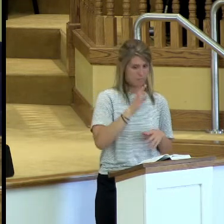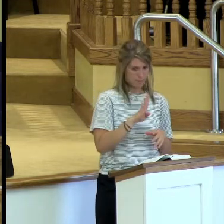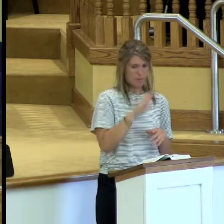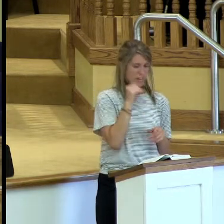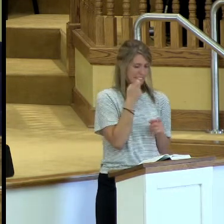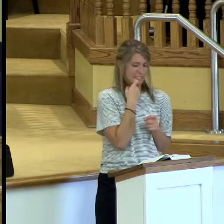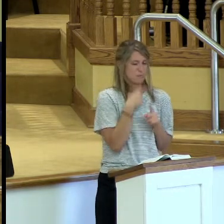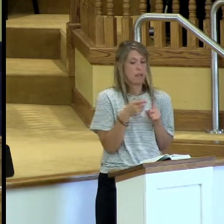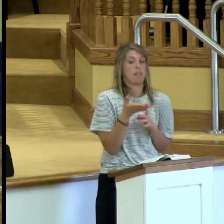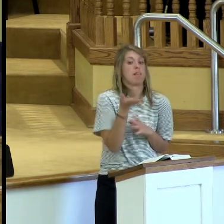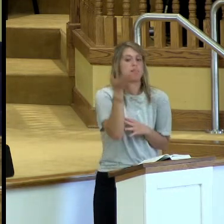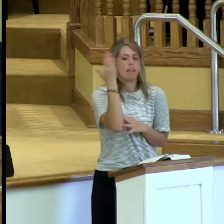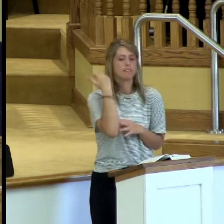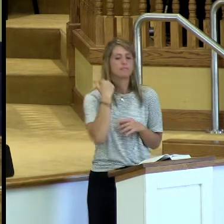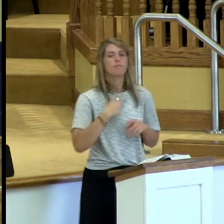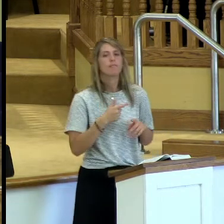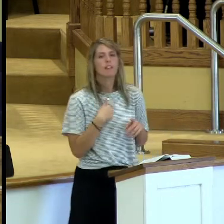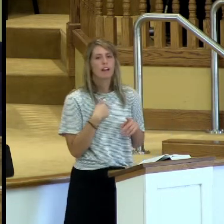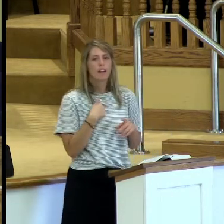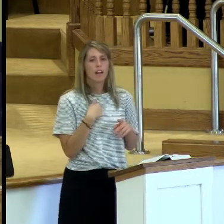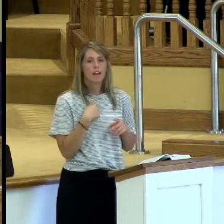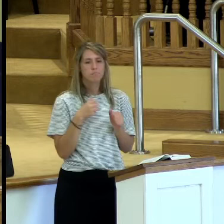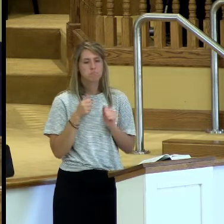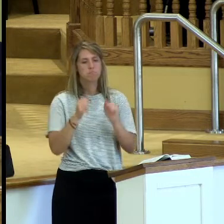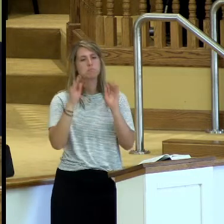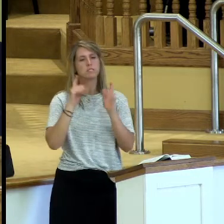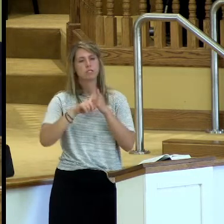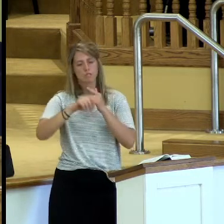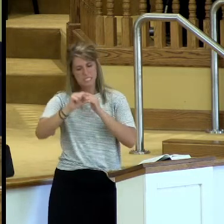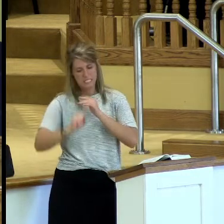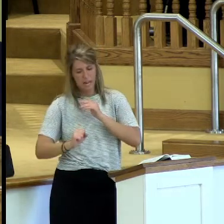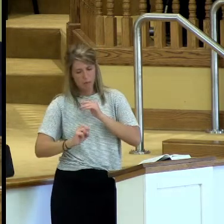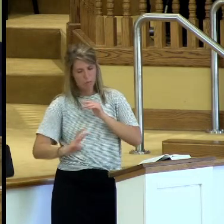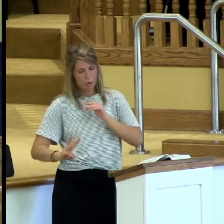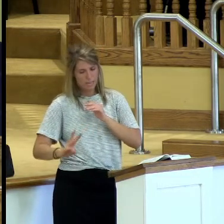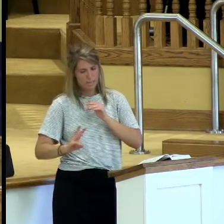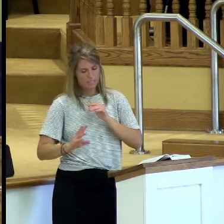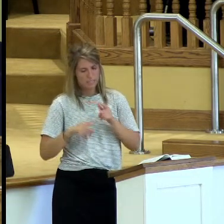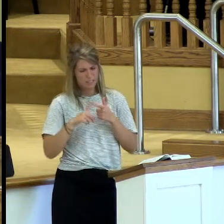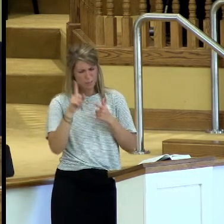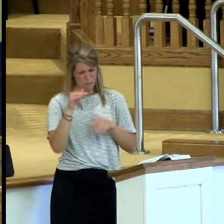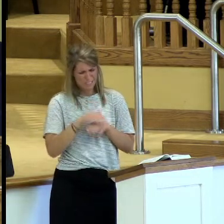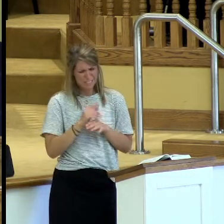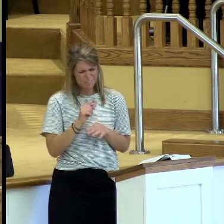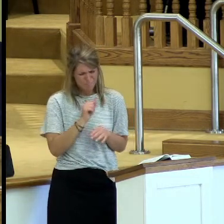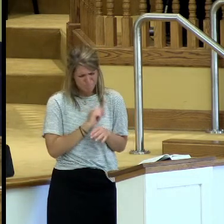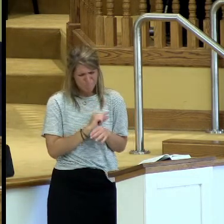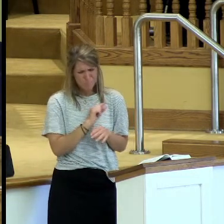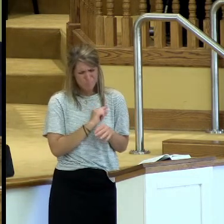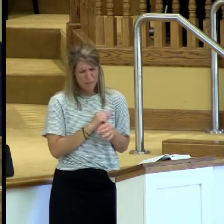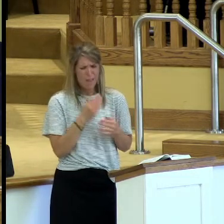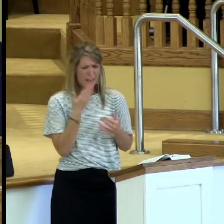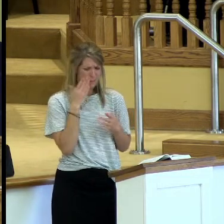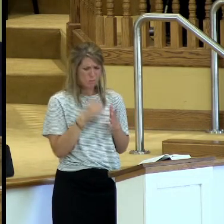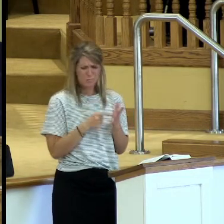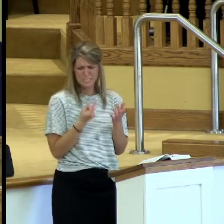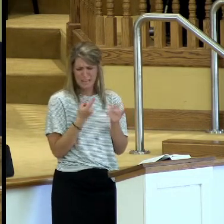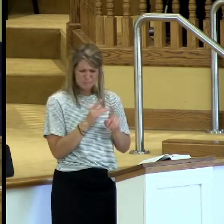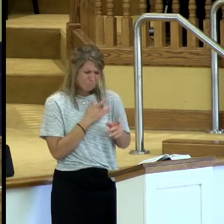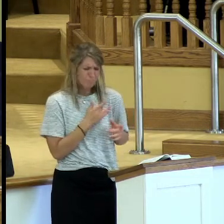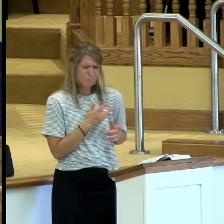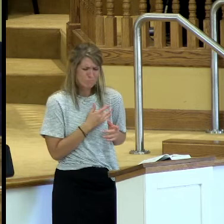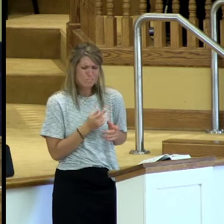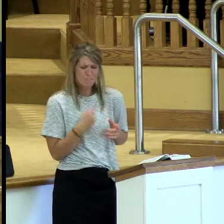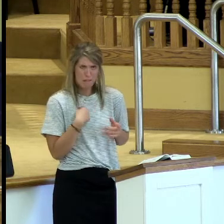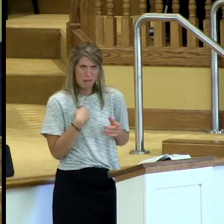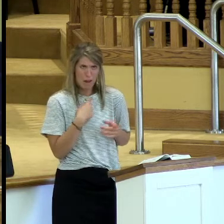before, and I submitted to the Southwest. Then one night I just got under conviction, great meeting. I didn't know what was going on. I was